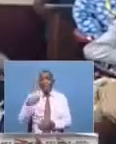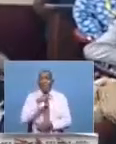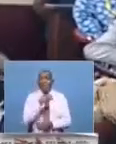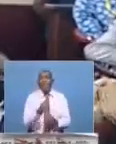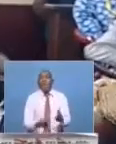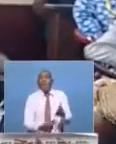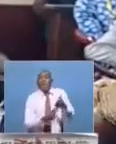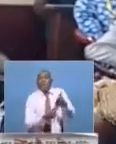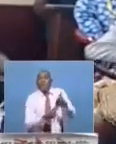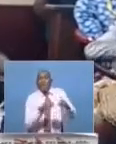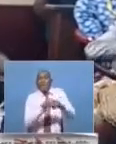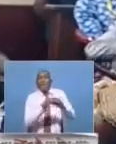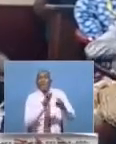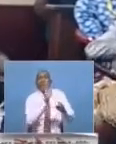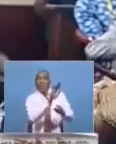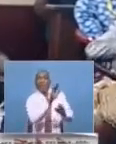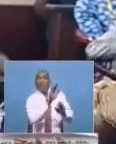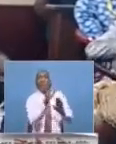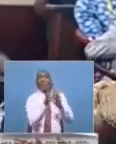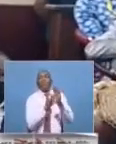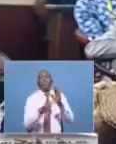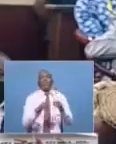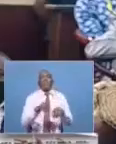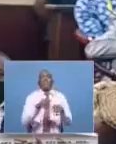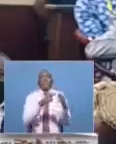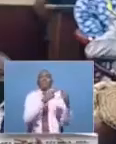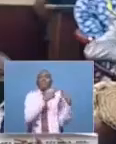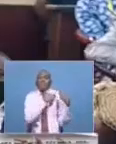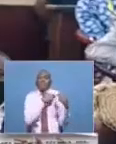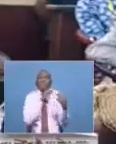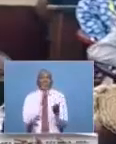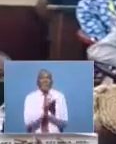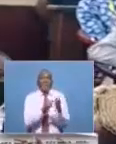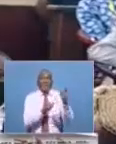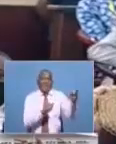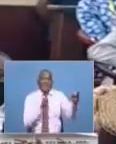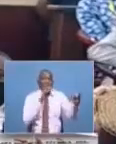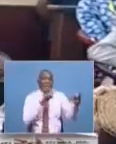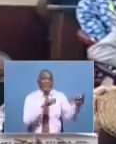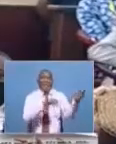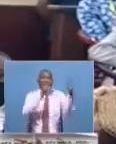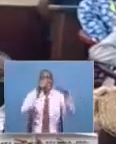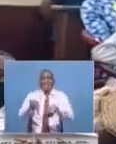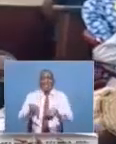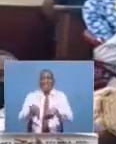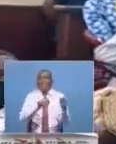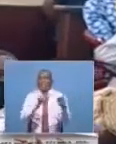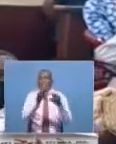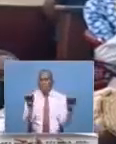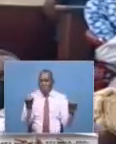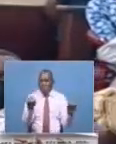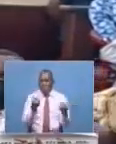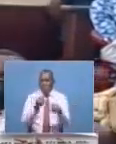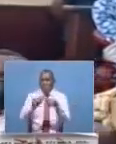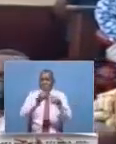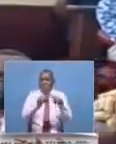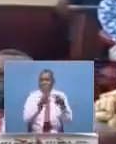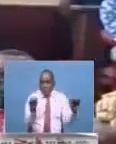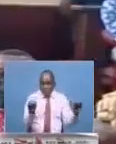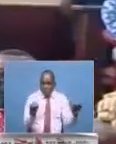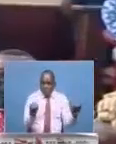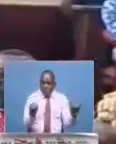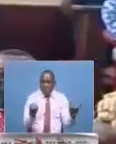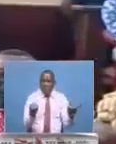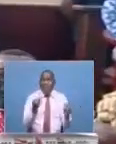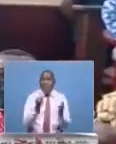to her constitutional duties. We do not say that she should be made to be subjected to different procedural rules. That is stated in